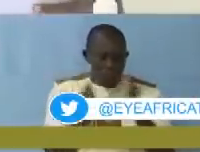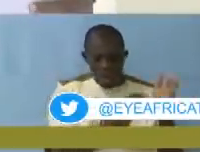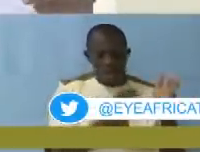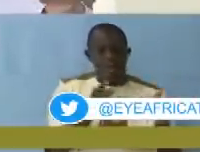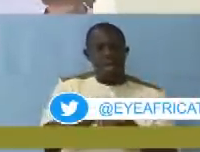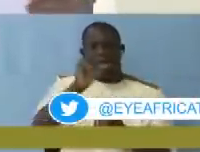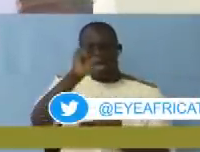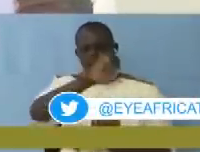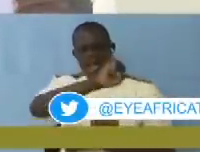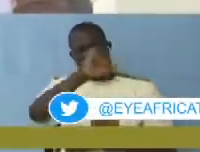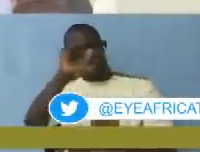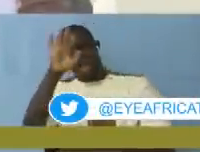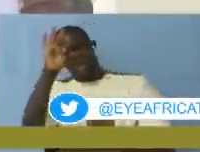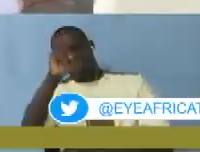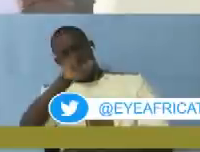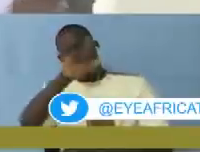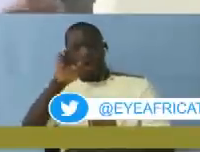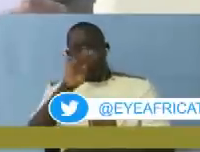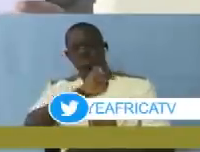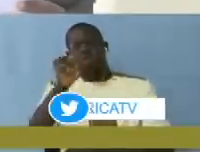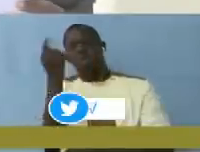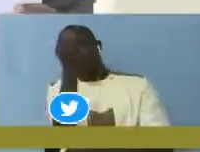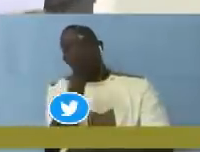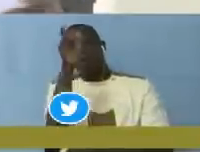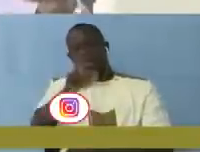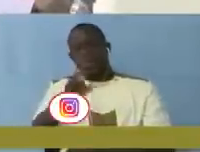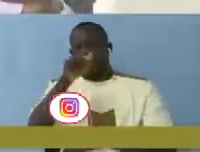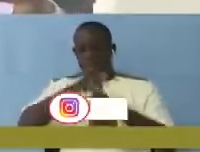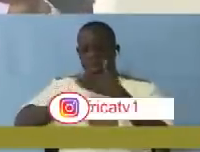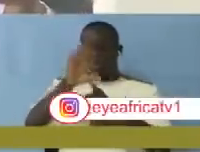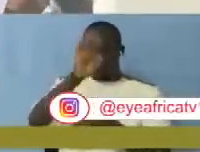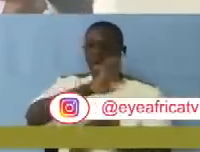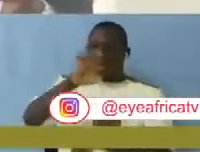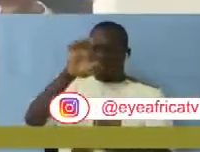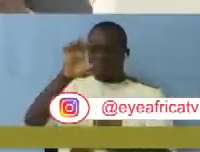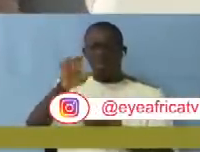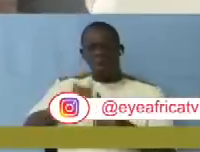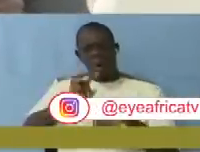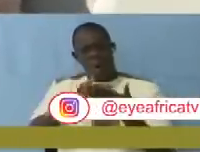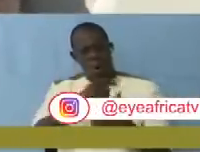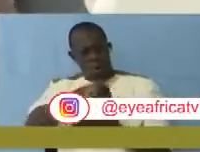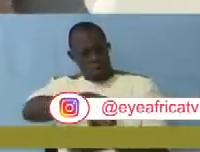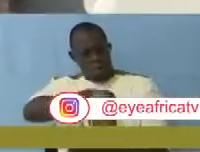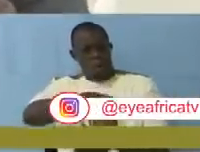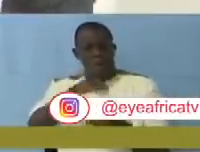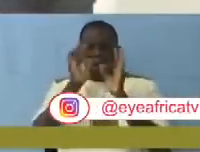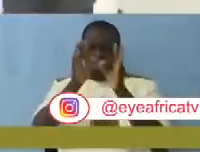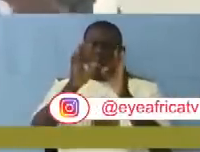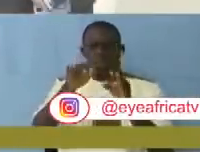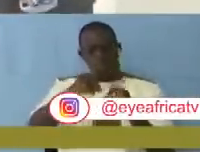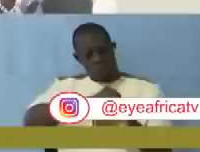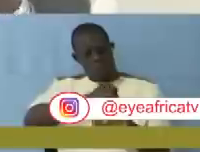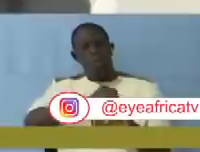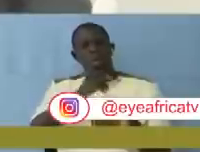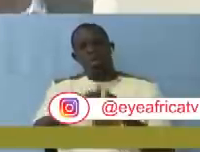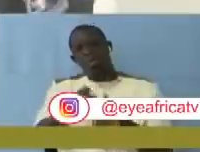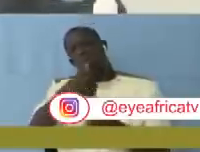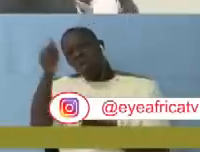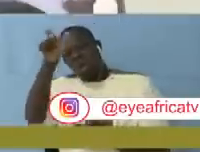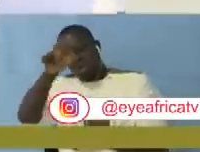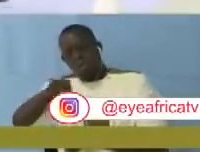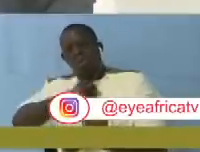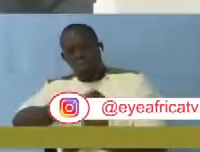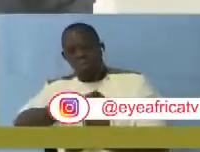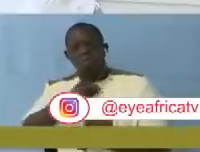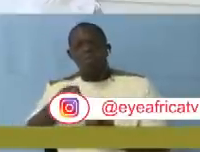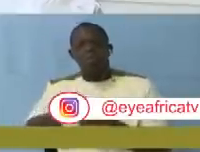SFL is not the only person at TRRC. But this is his testimony, that is my version. You guys are playing from